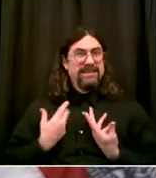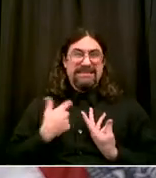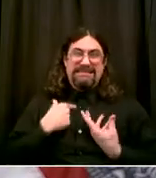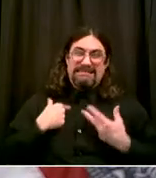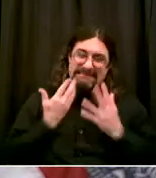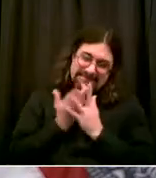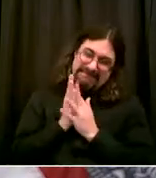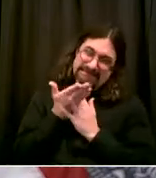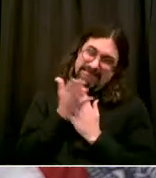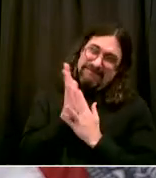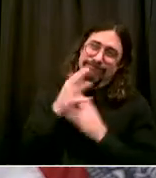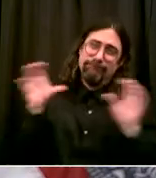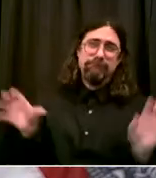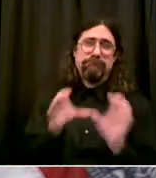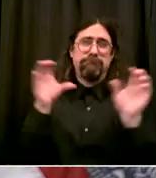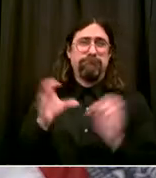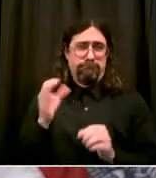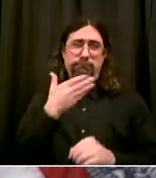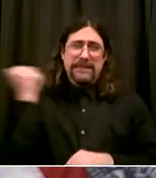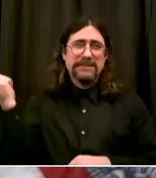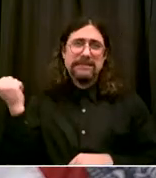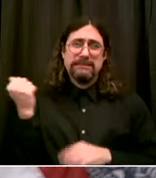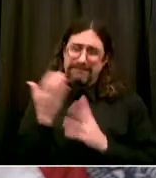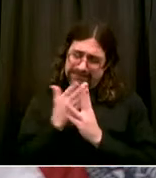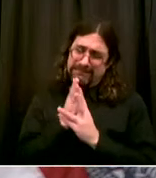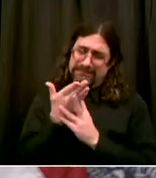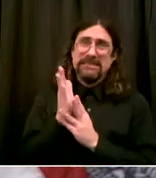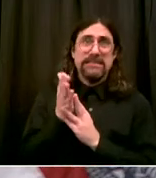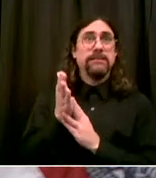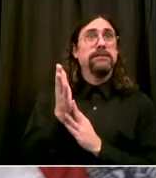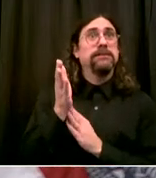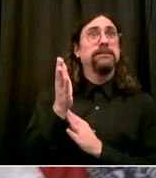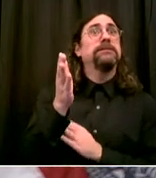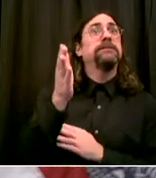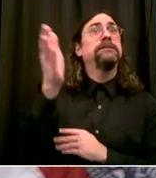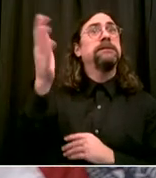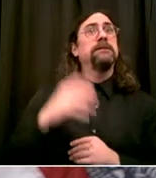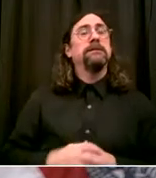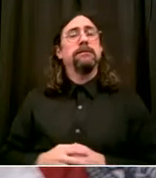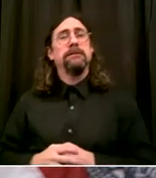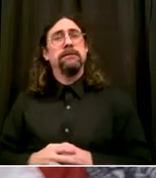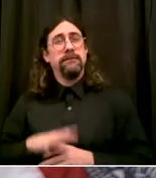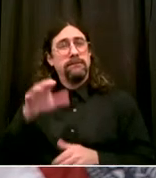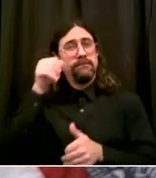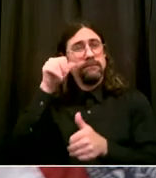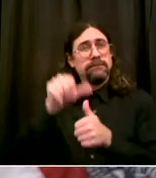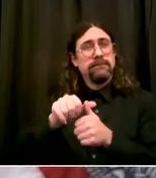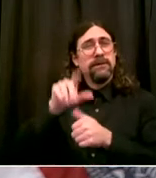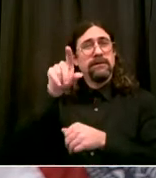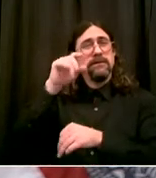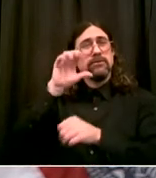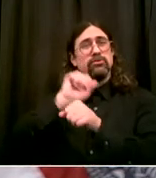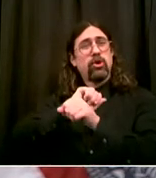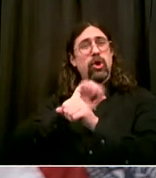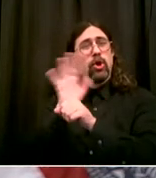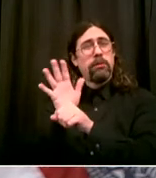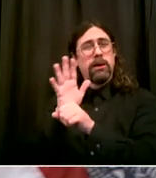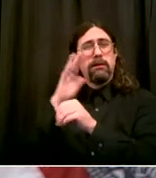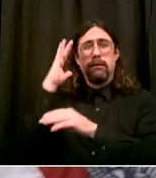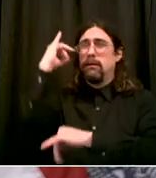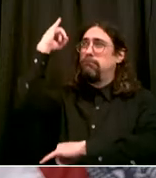cannot deal with an international pandemic on a local level. You need support from the national government.